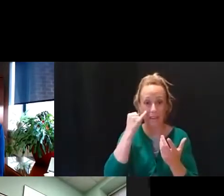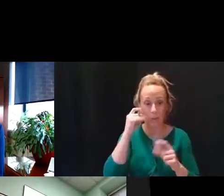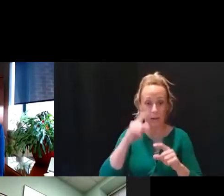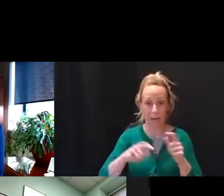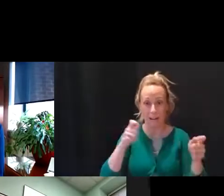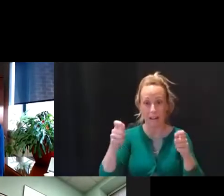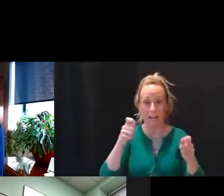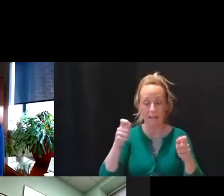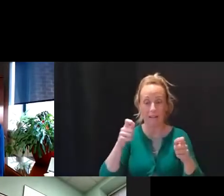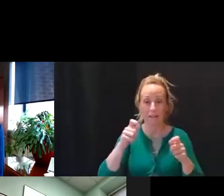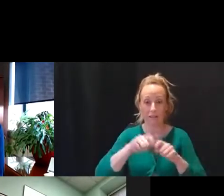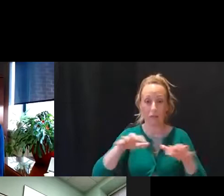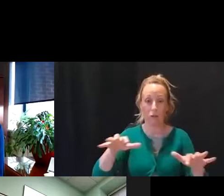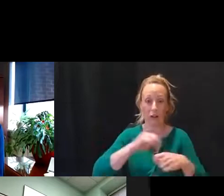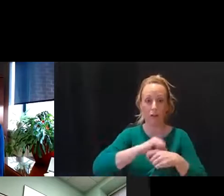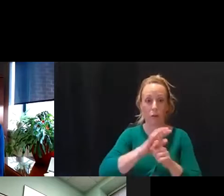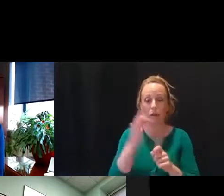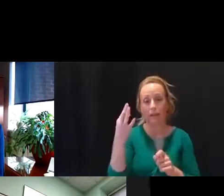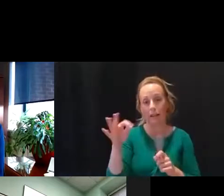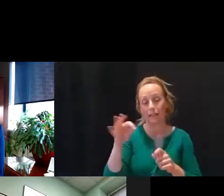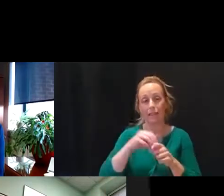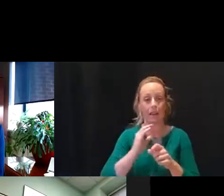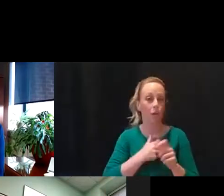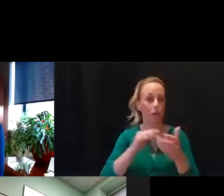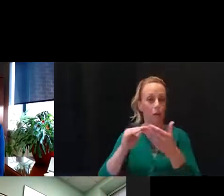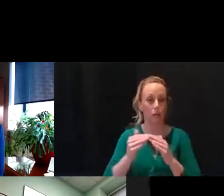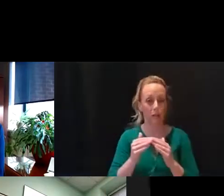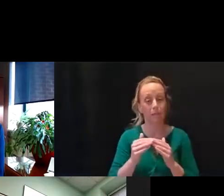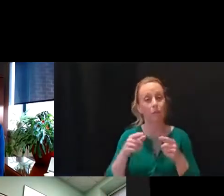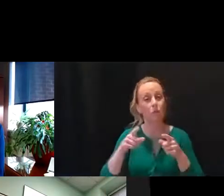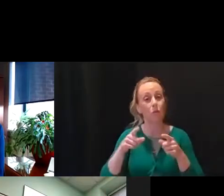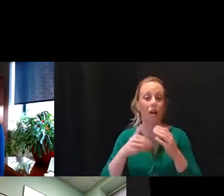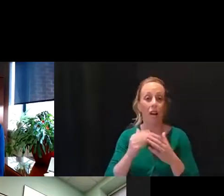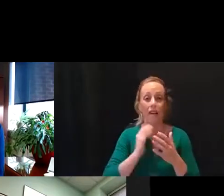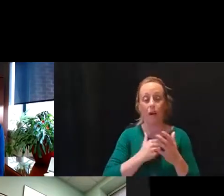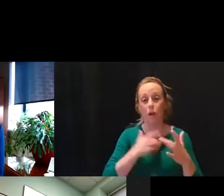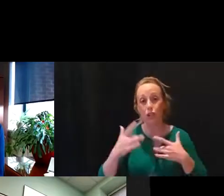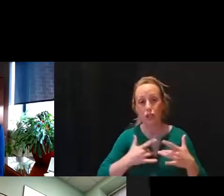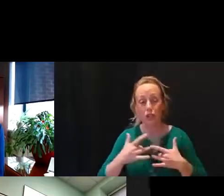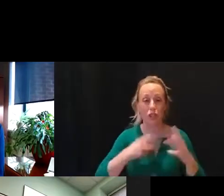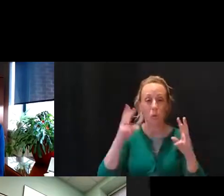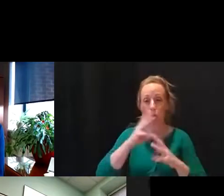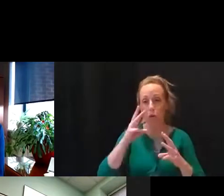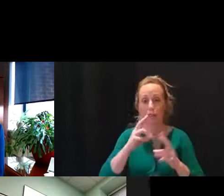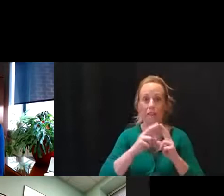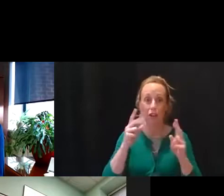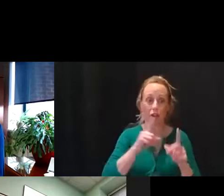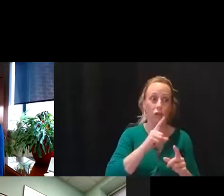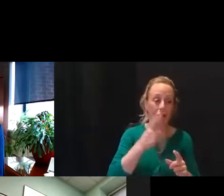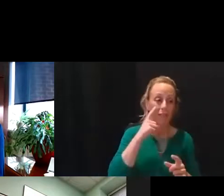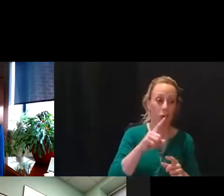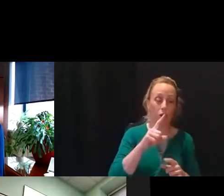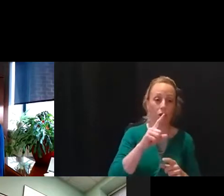on the spread of COVID-19 in our community? While all of these worries are very real for both Rock Island and Scott County